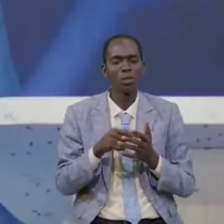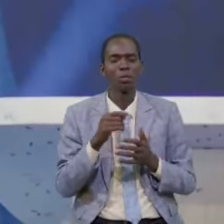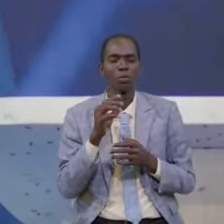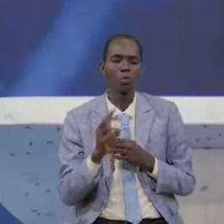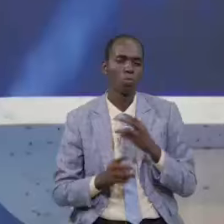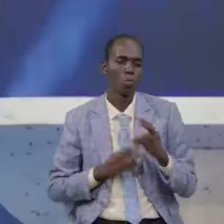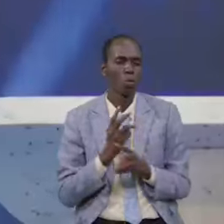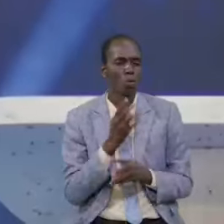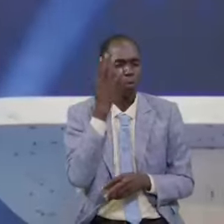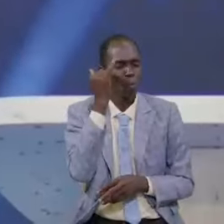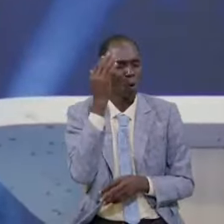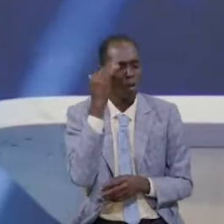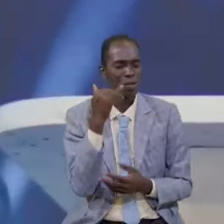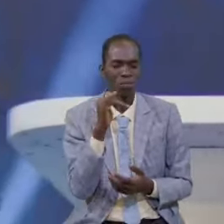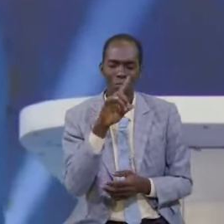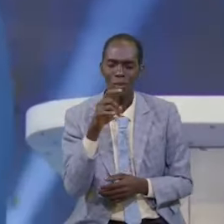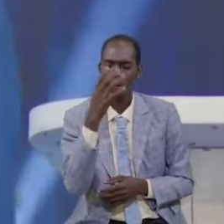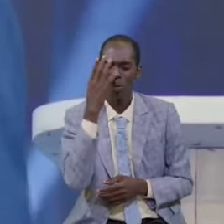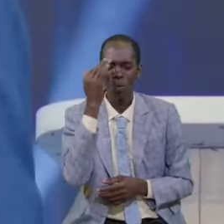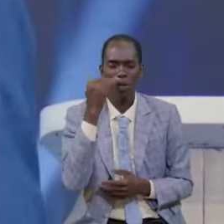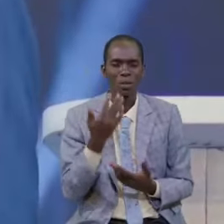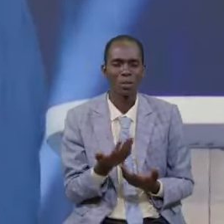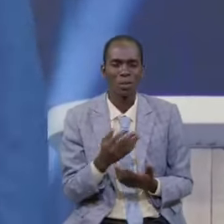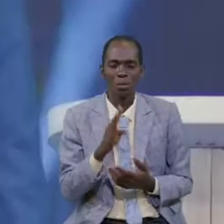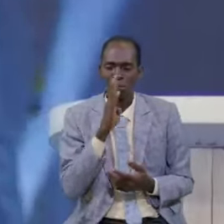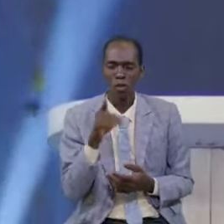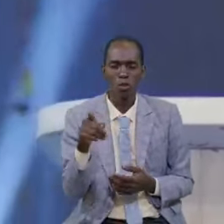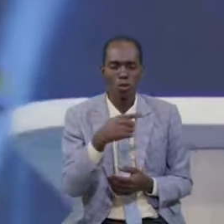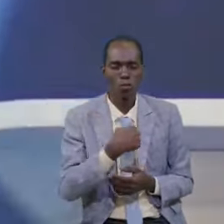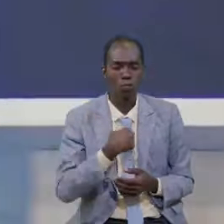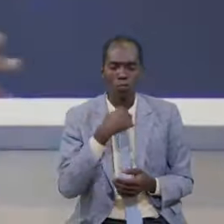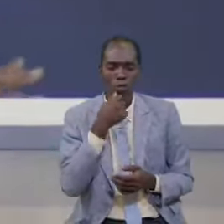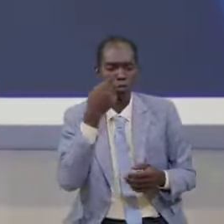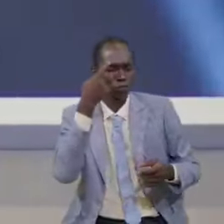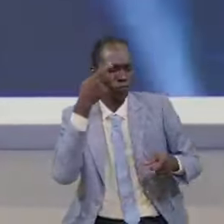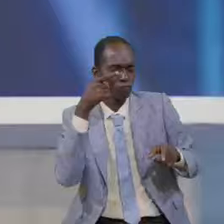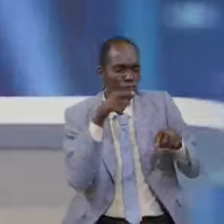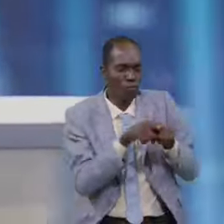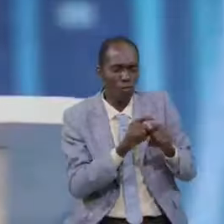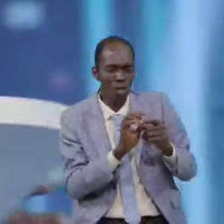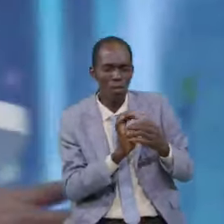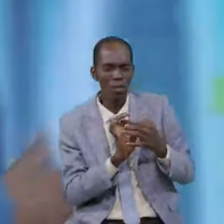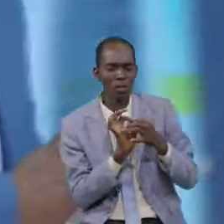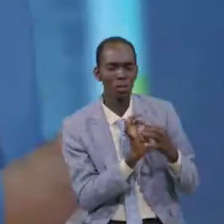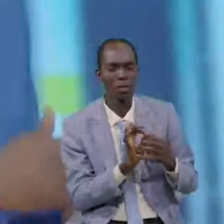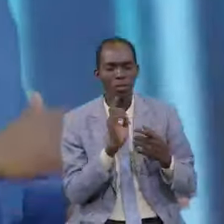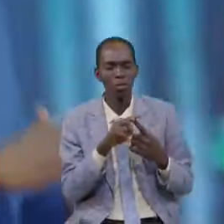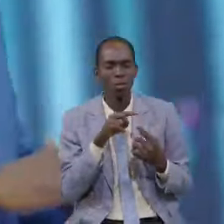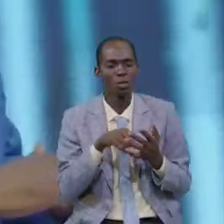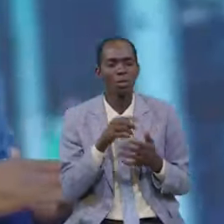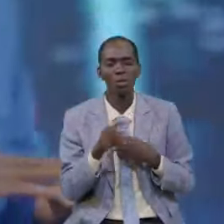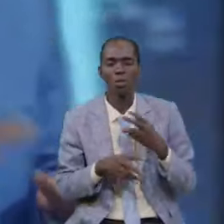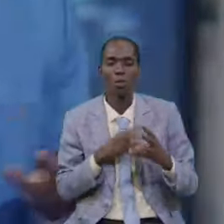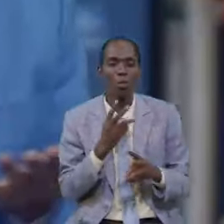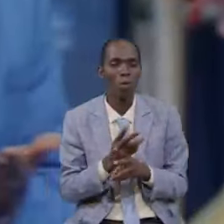Why? Be not conformed to this world. Now, the world, you may not understand, is going